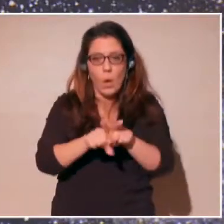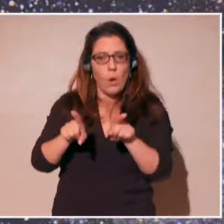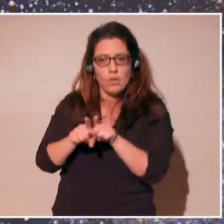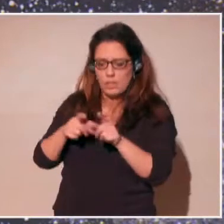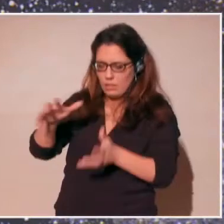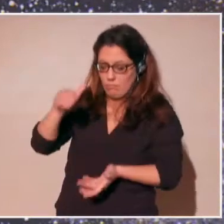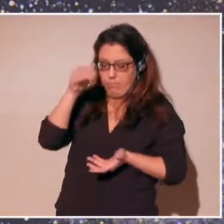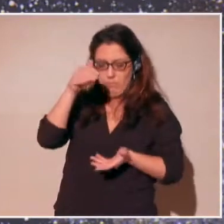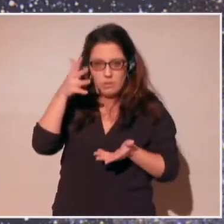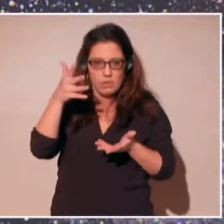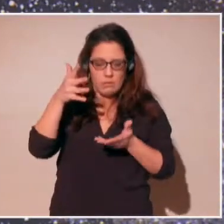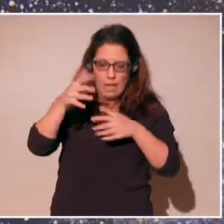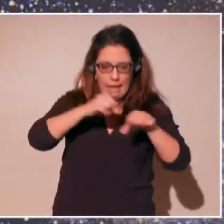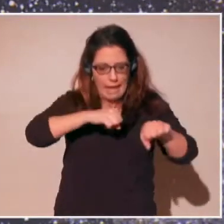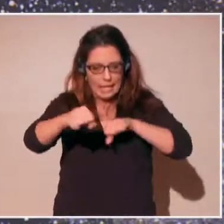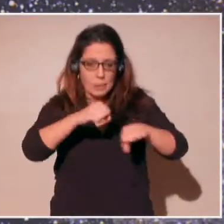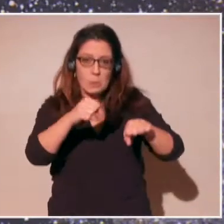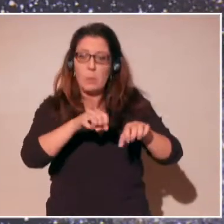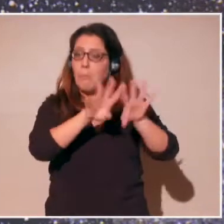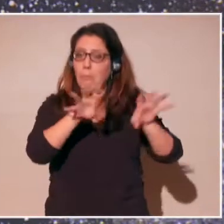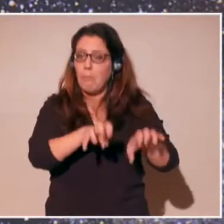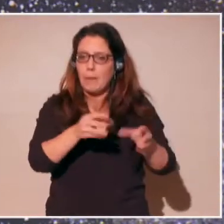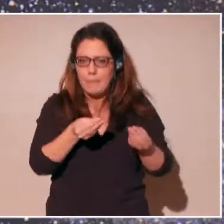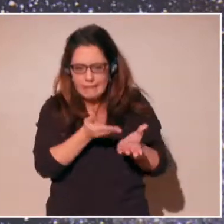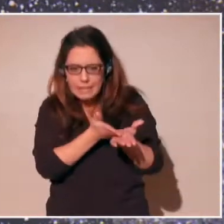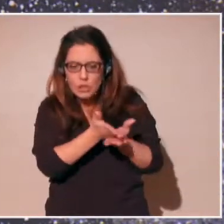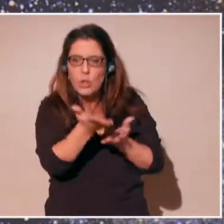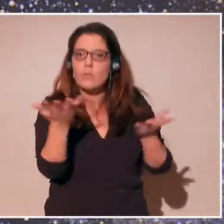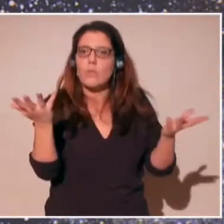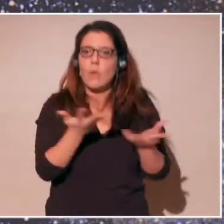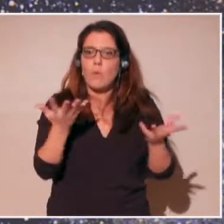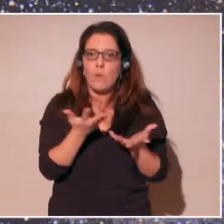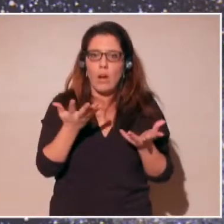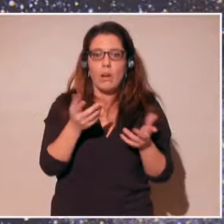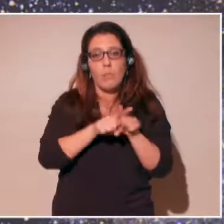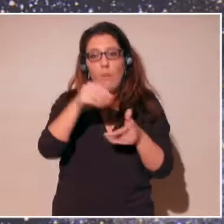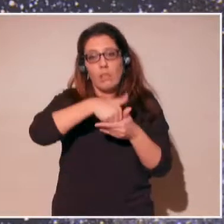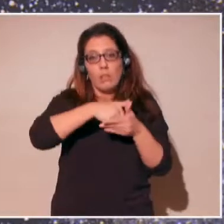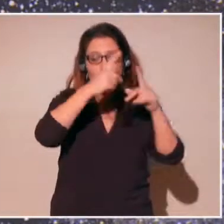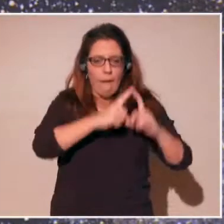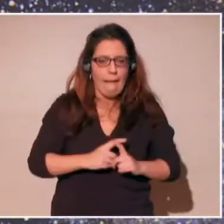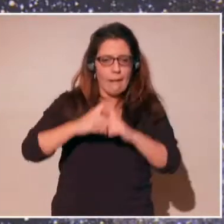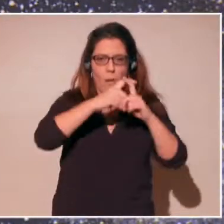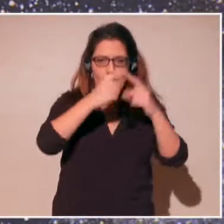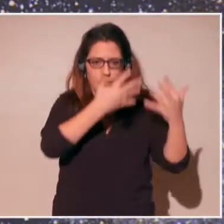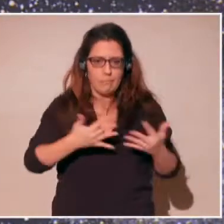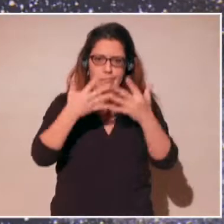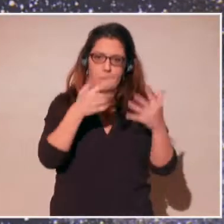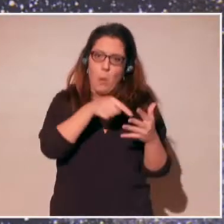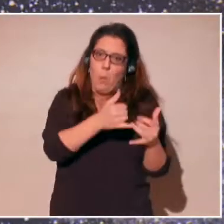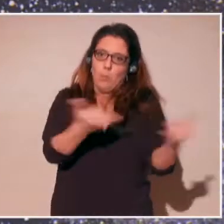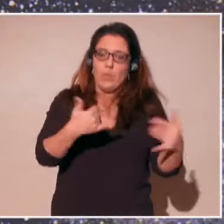or orientations, different directions, trying to understand all these contributions, trying to understand the